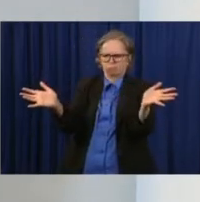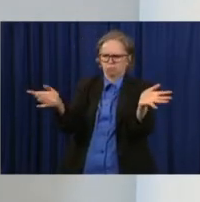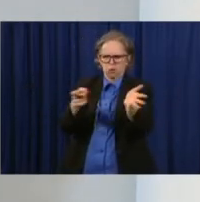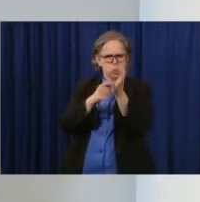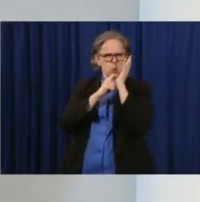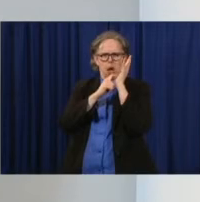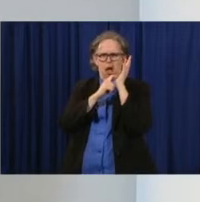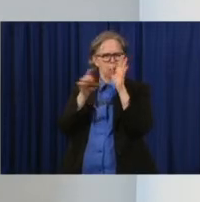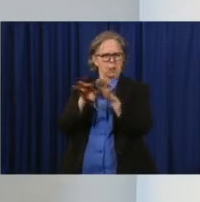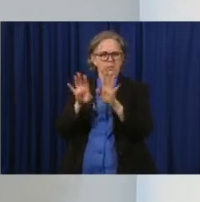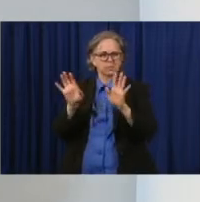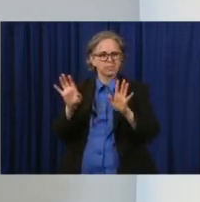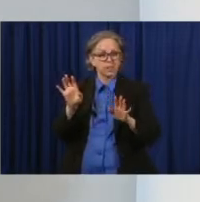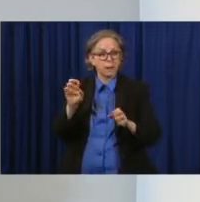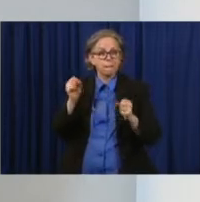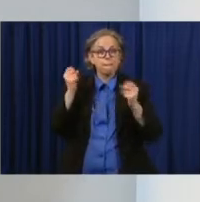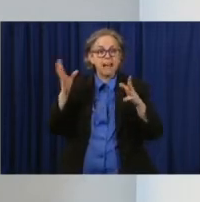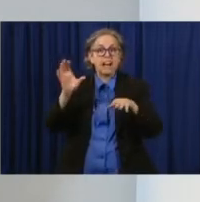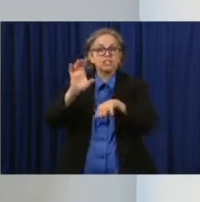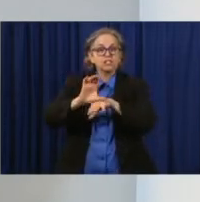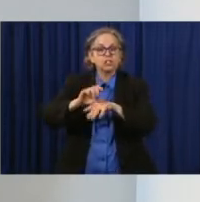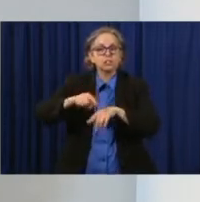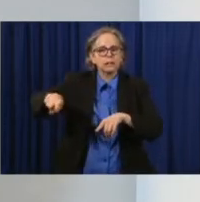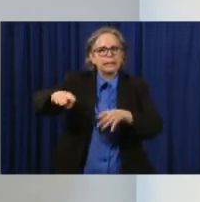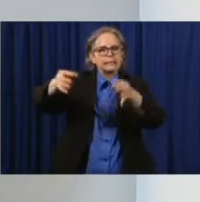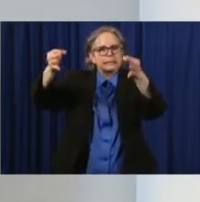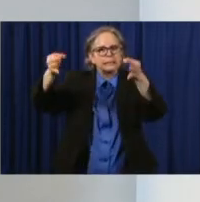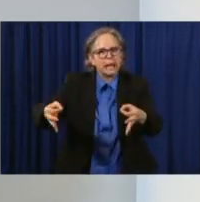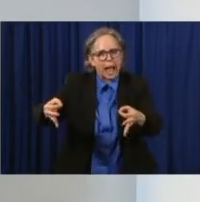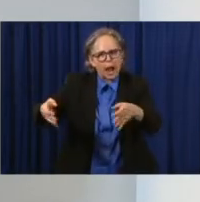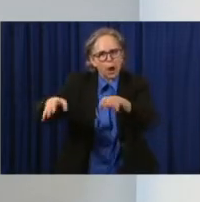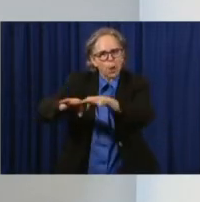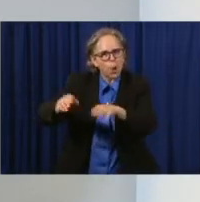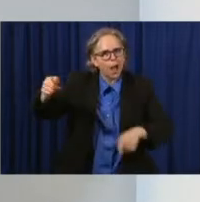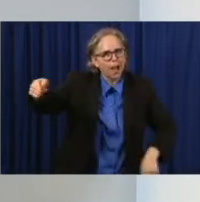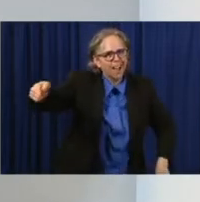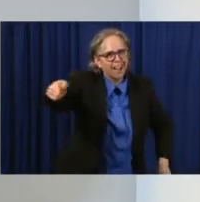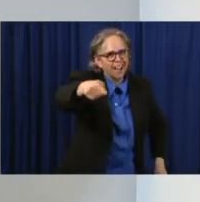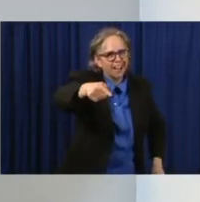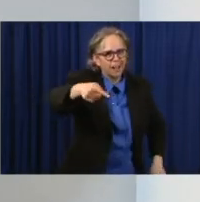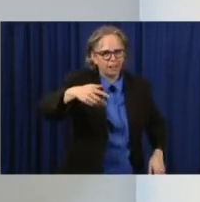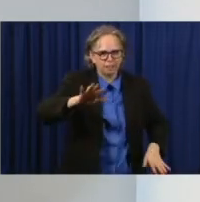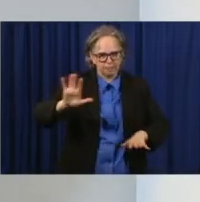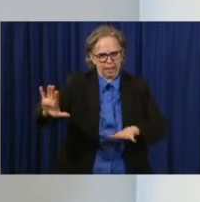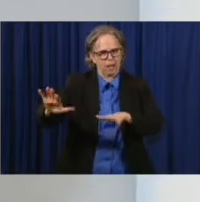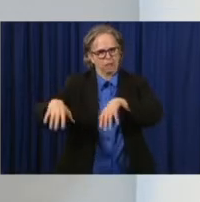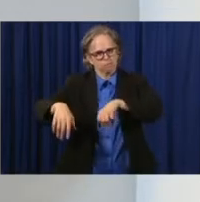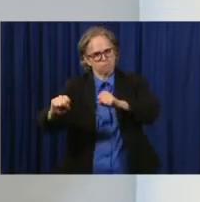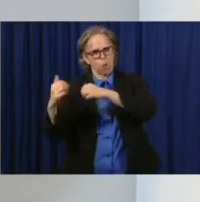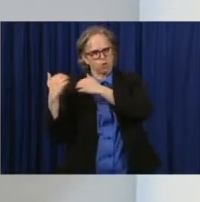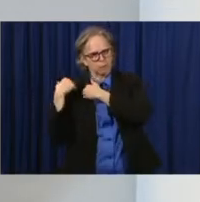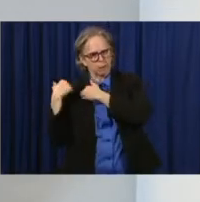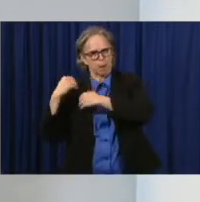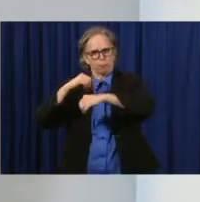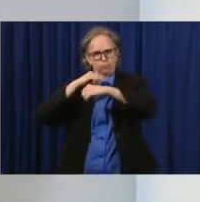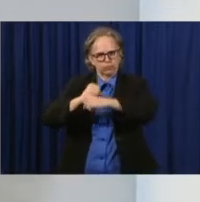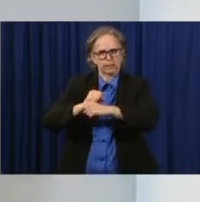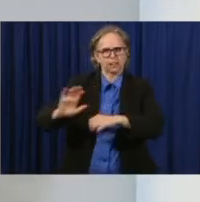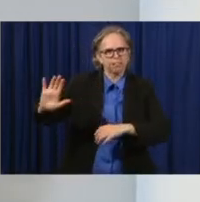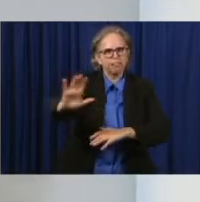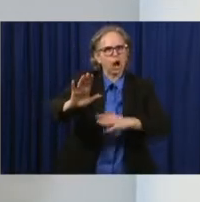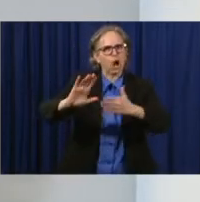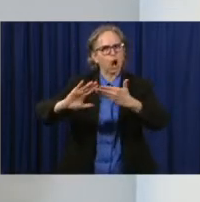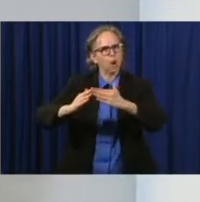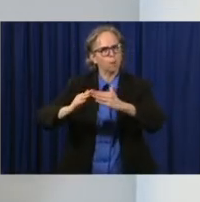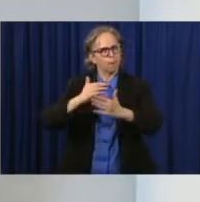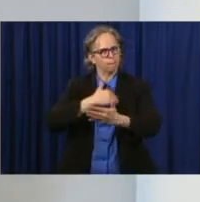have chosen to close because of their responsibility to keep their parishioners safe, and some of them have